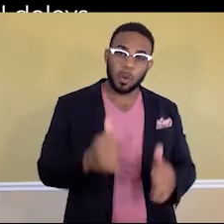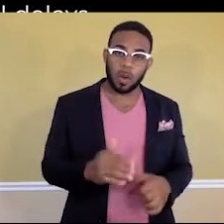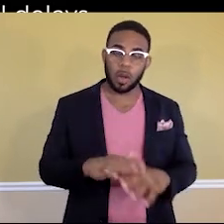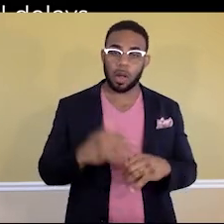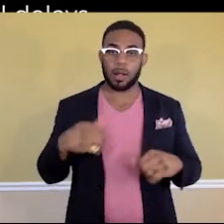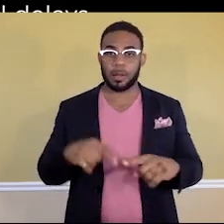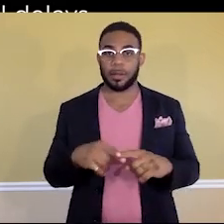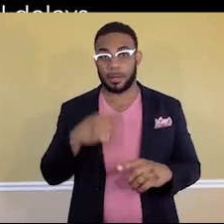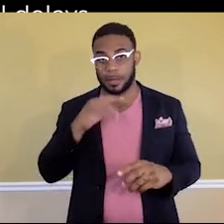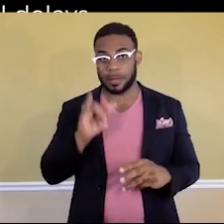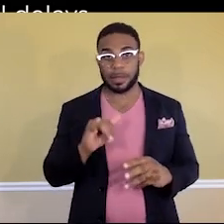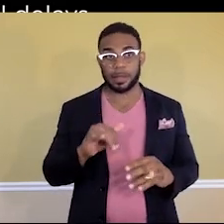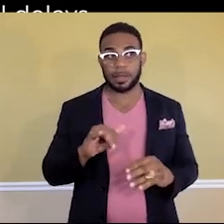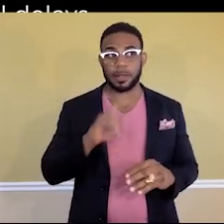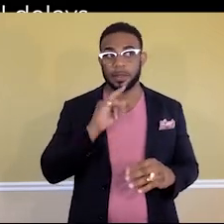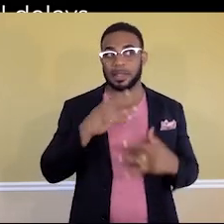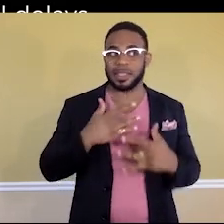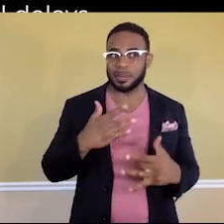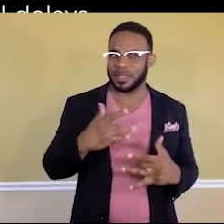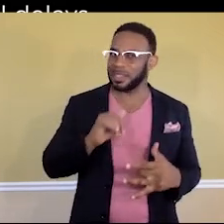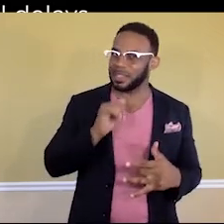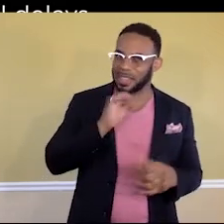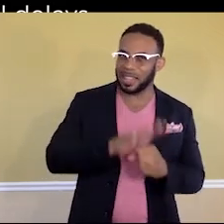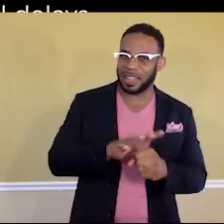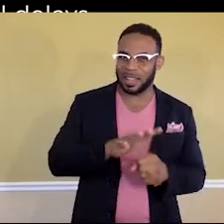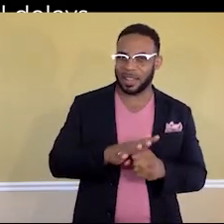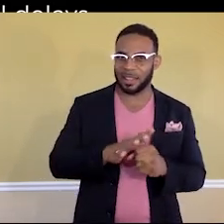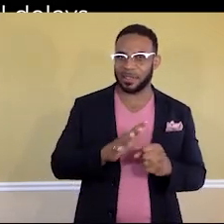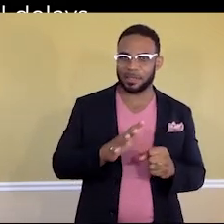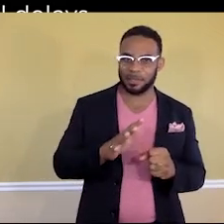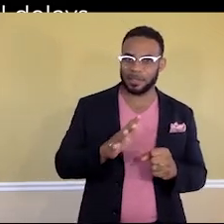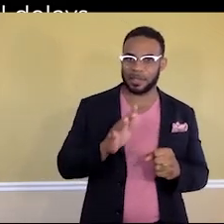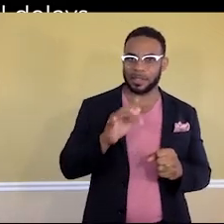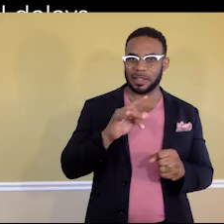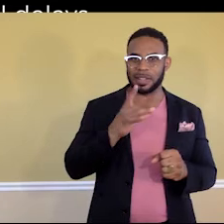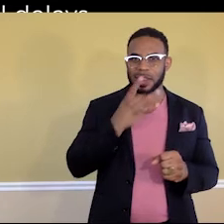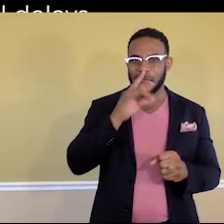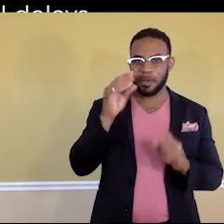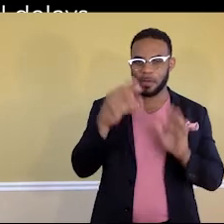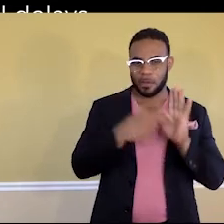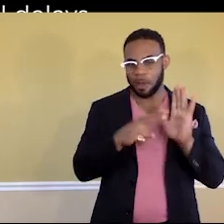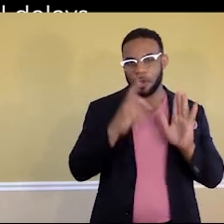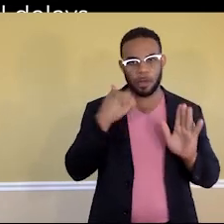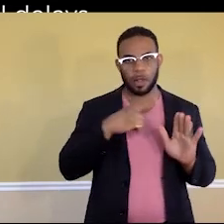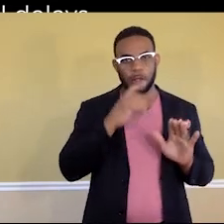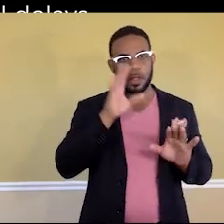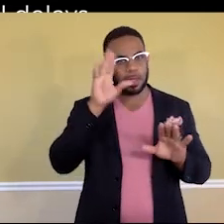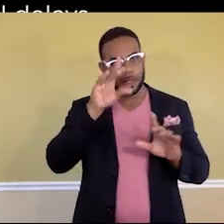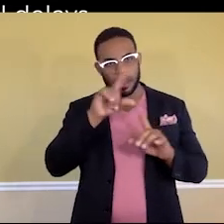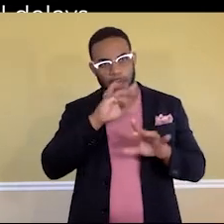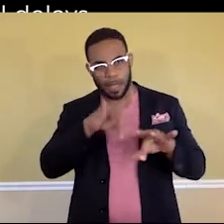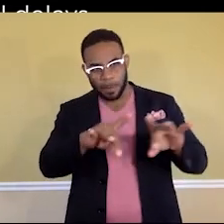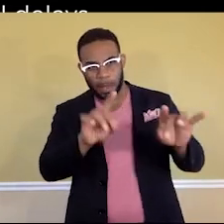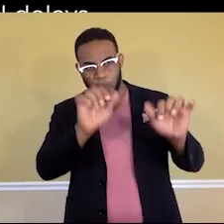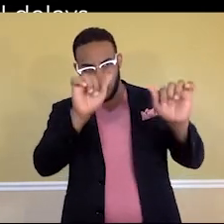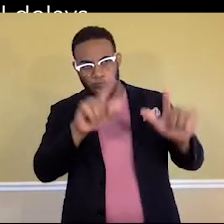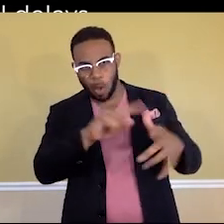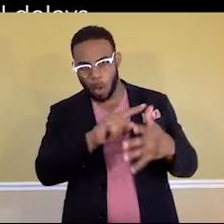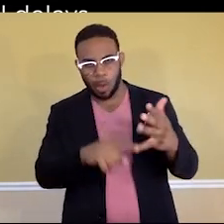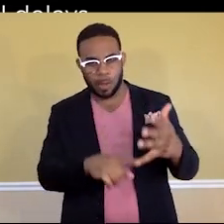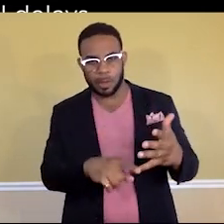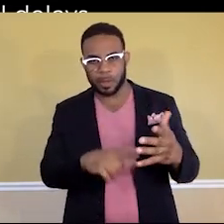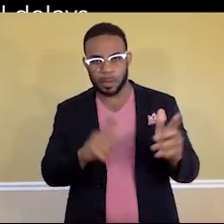on us, is that there is typically not enough light reflecting at us for the camera to actually pick up all of